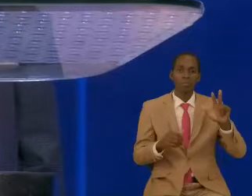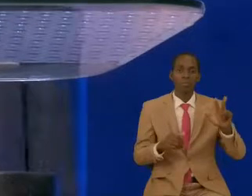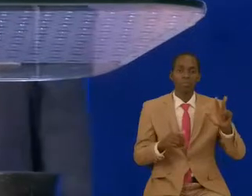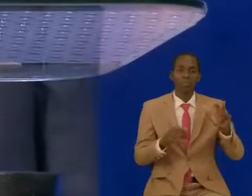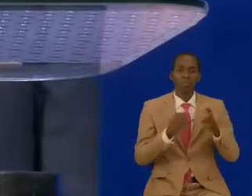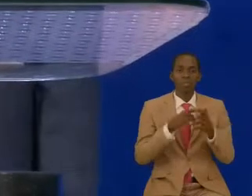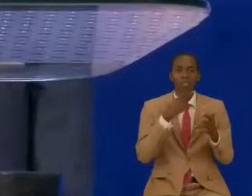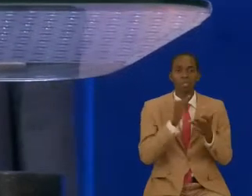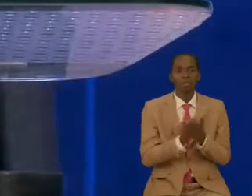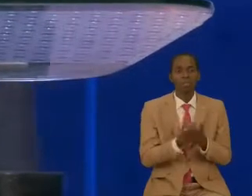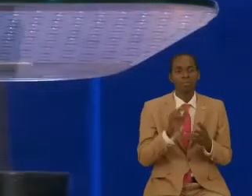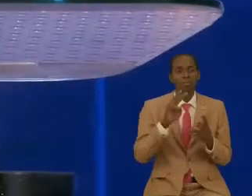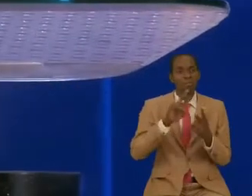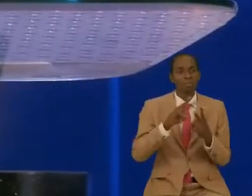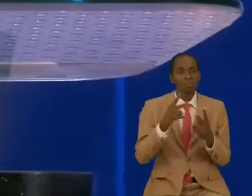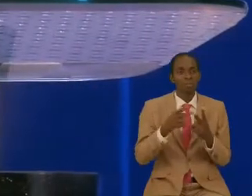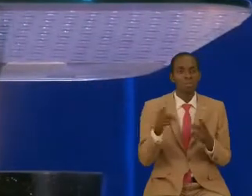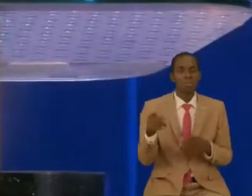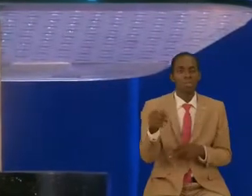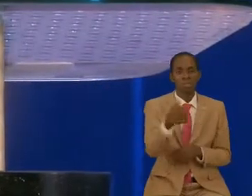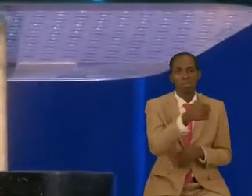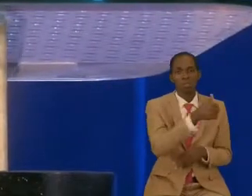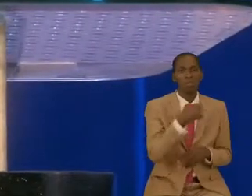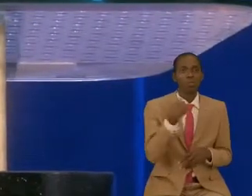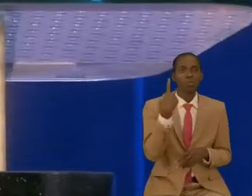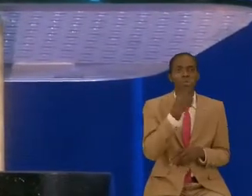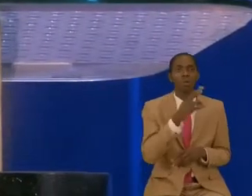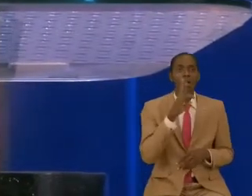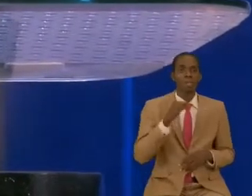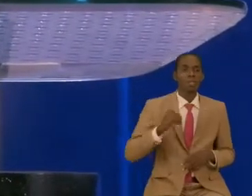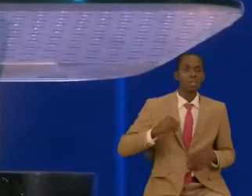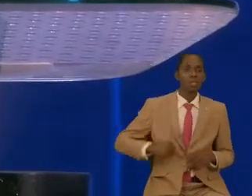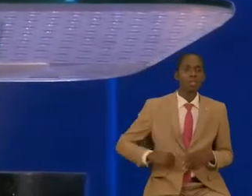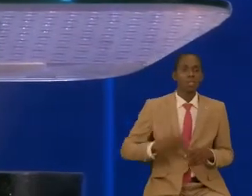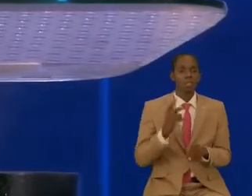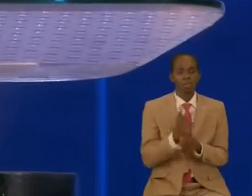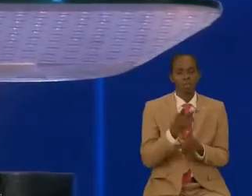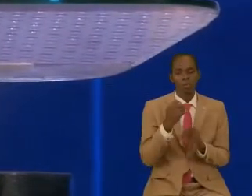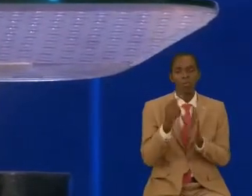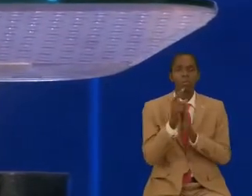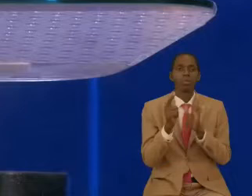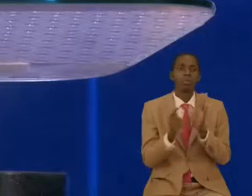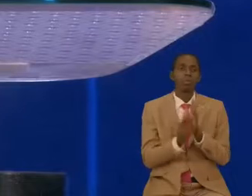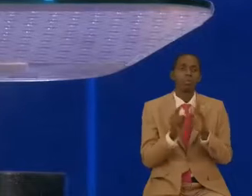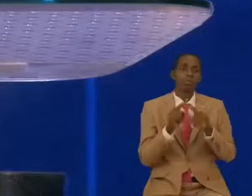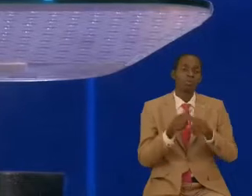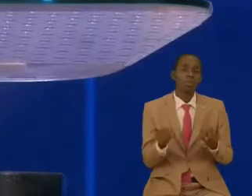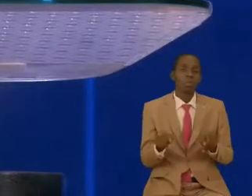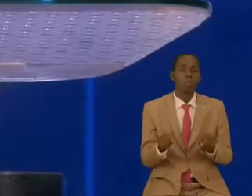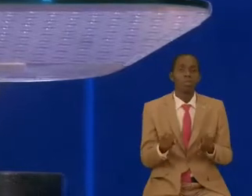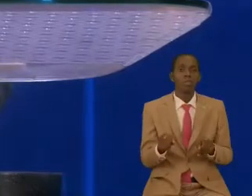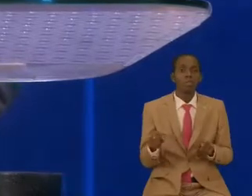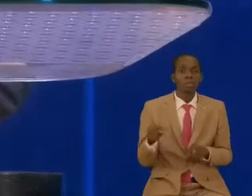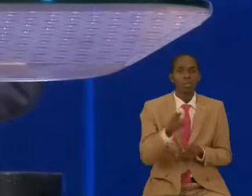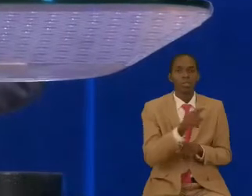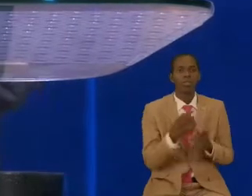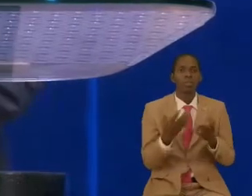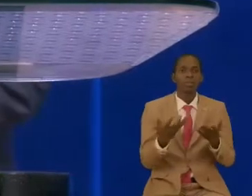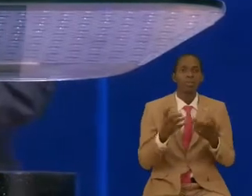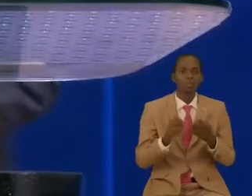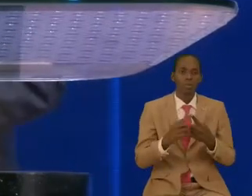neither they themselves who are circumcised keep the law, but they desire